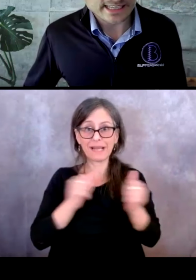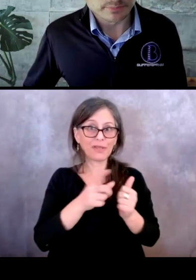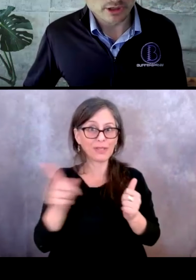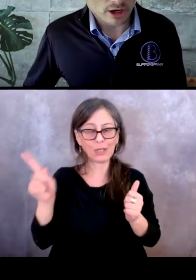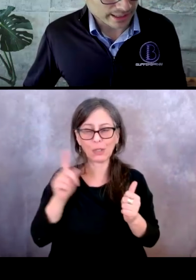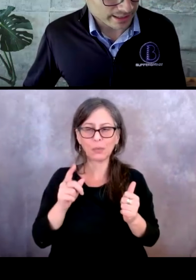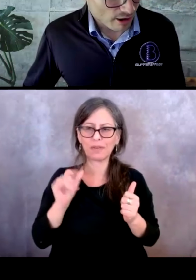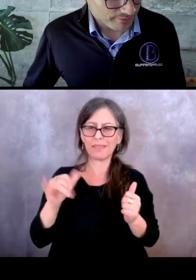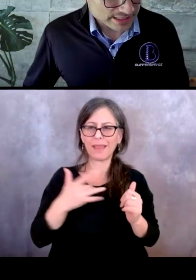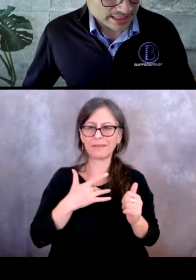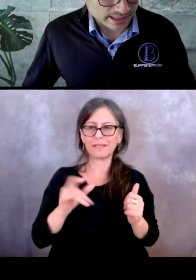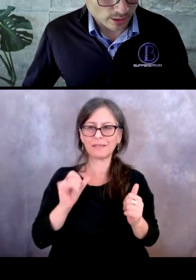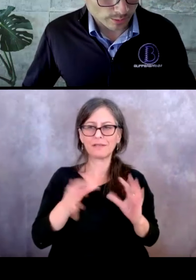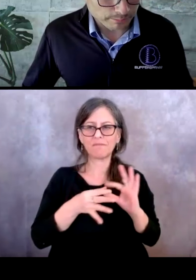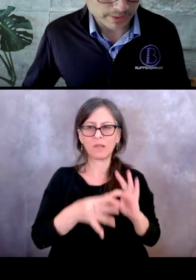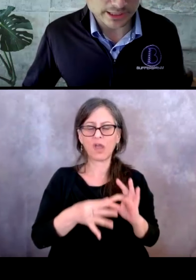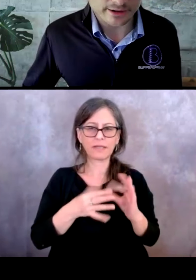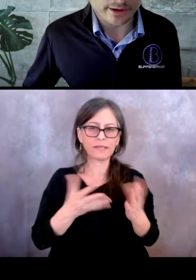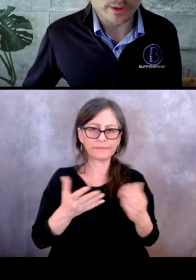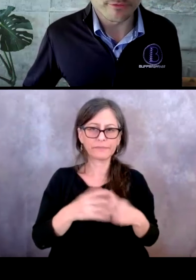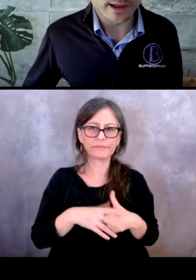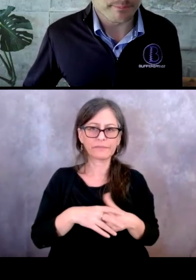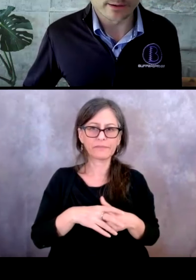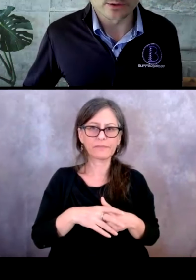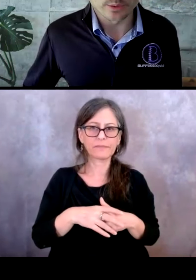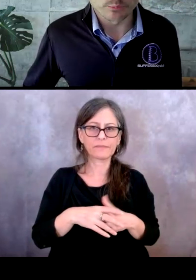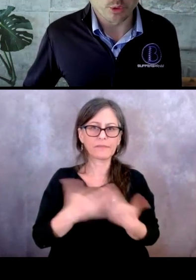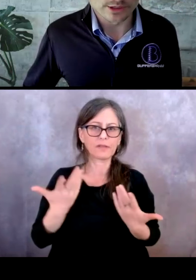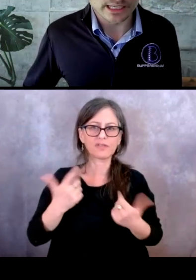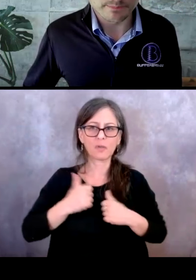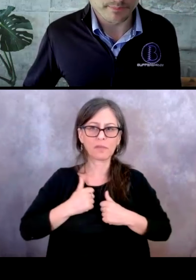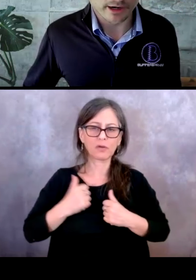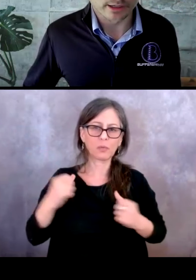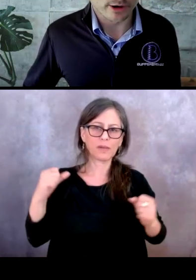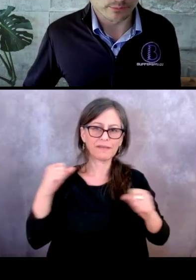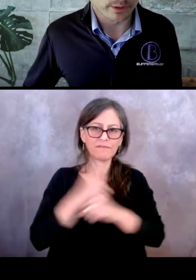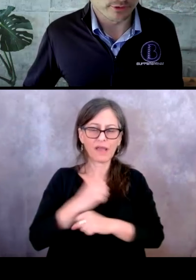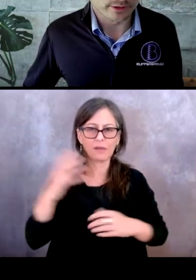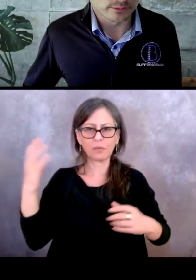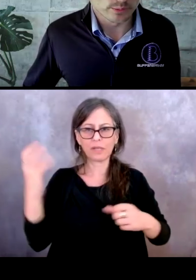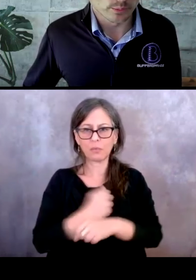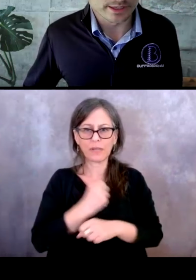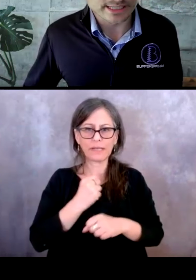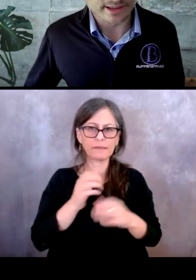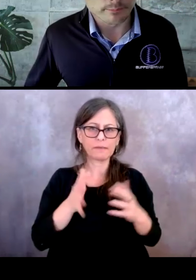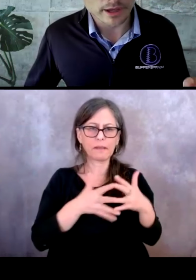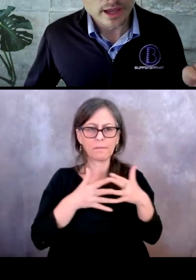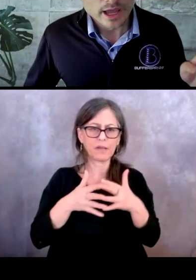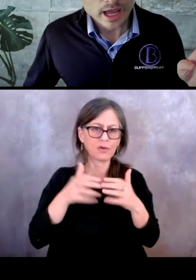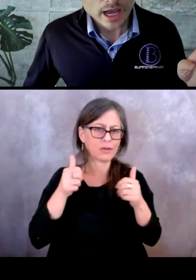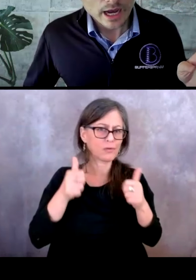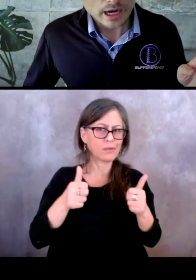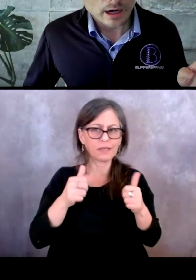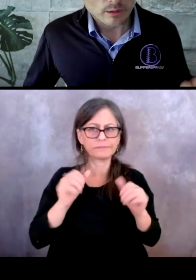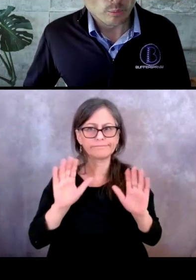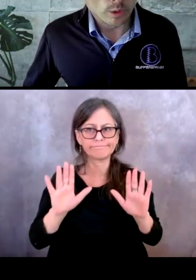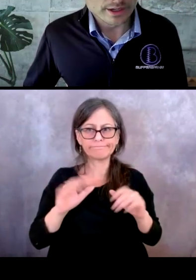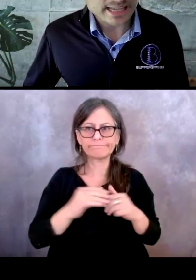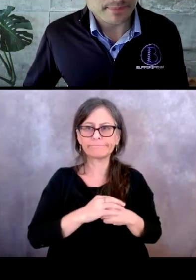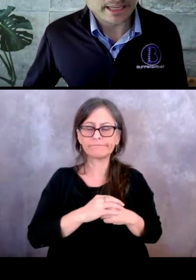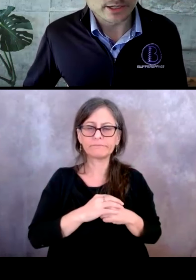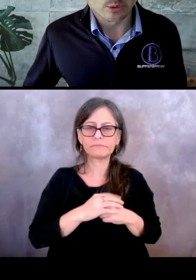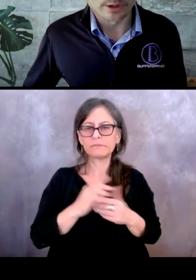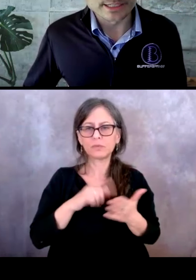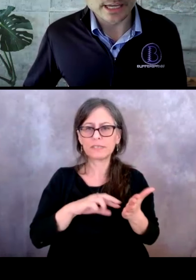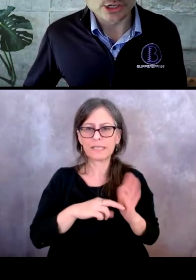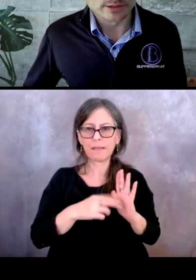is that sense of belonging? And obviously, with the military, we fight battles, win wars, and keep America great, whatever we want to say there. But what